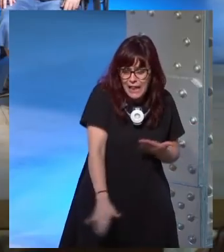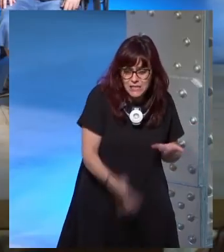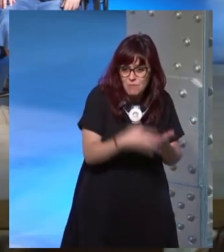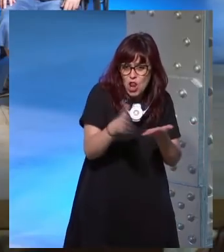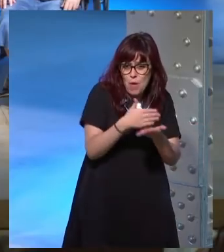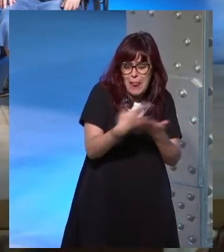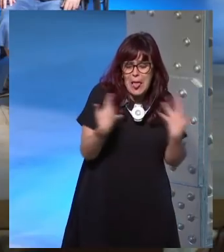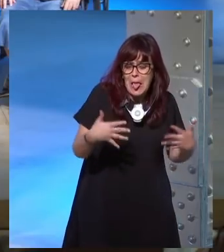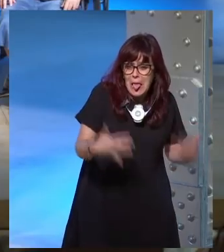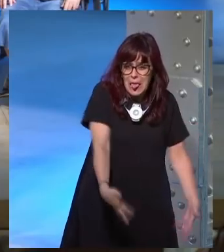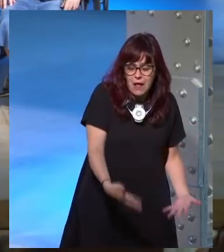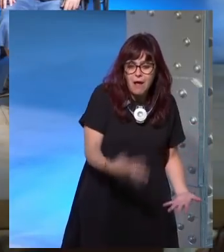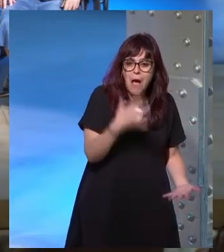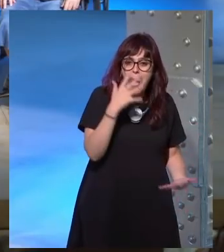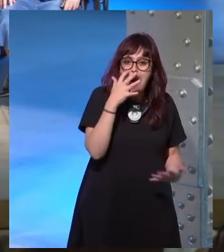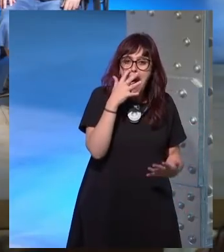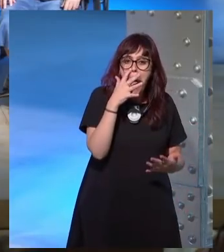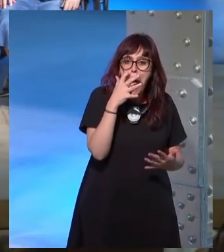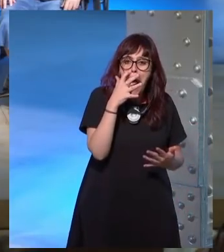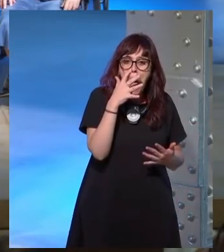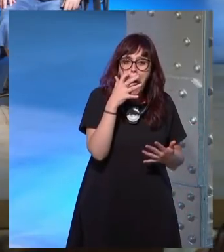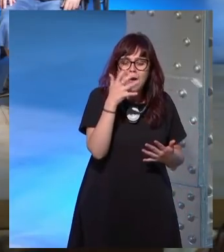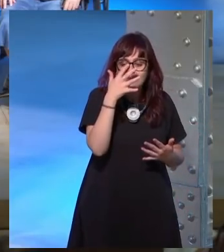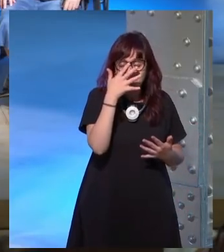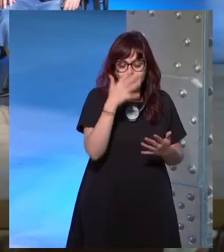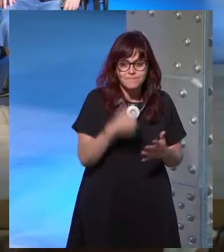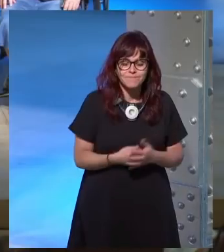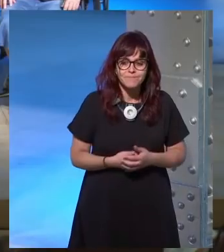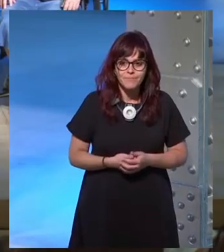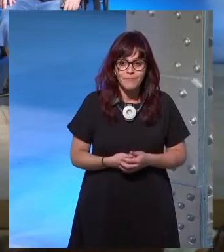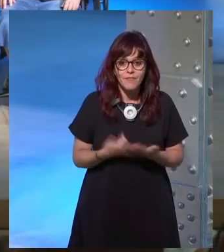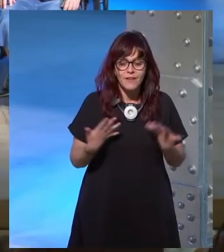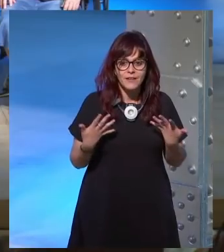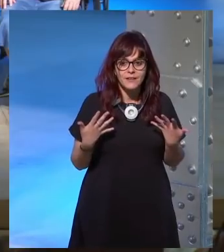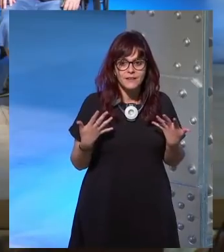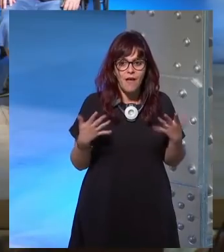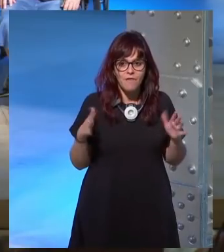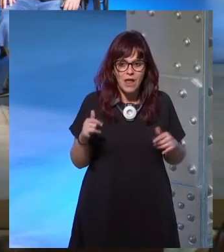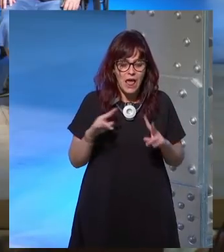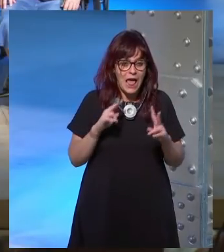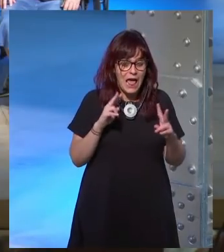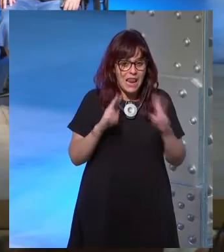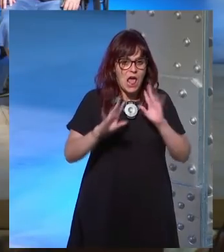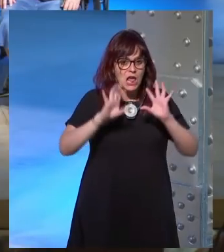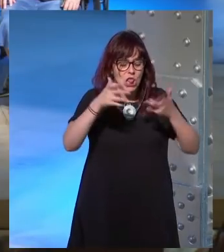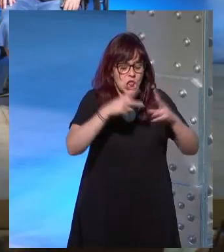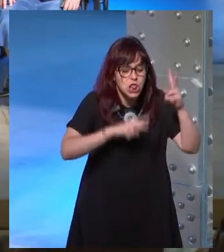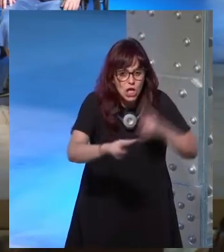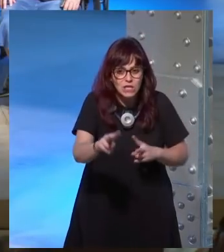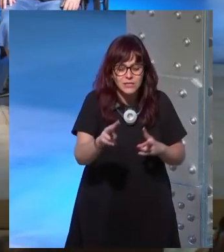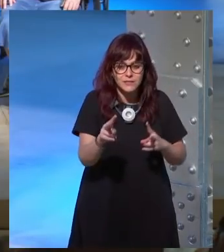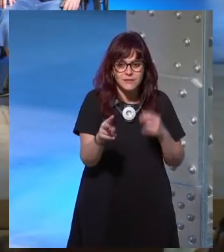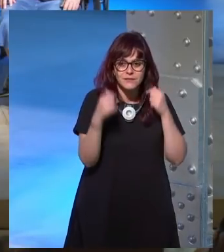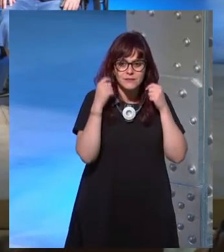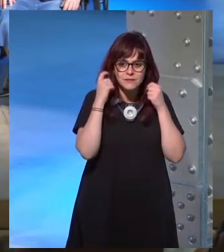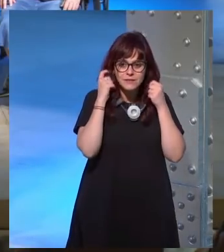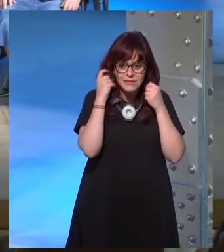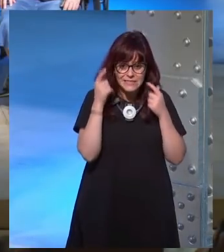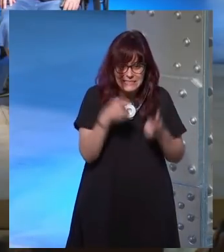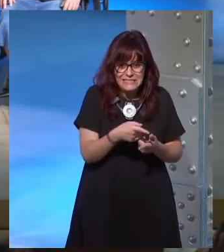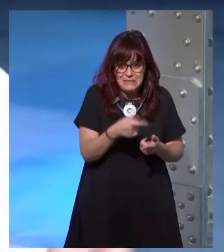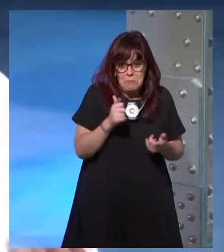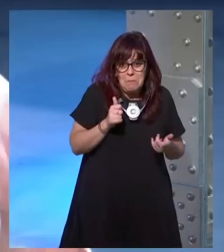I think that yeah, some people are kind of looking at it going, oh, women, instead of going, have you read the book? That is a master